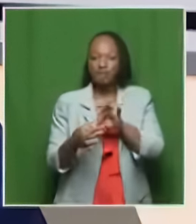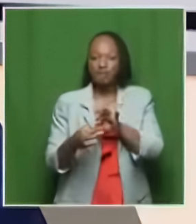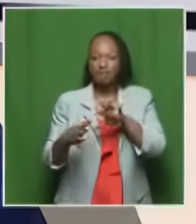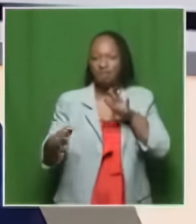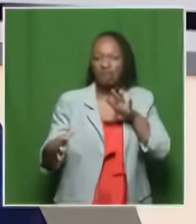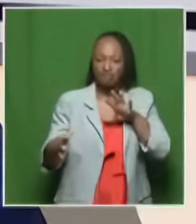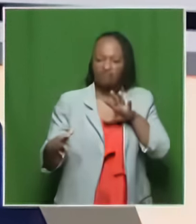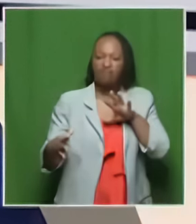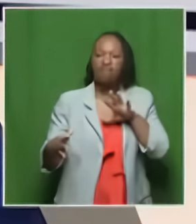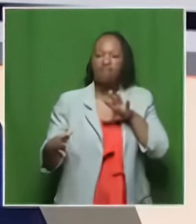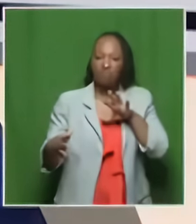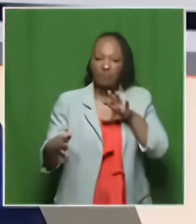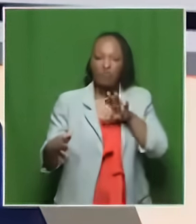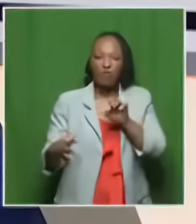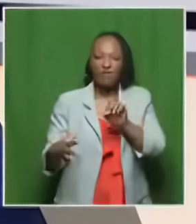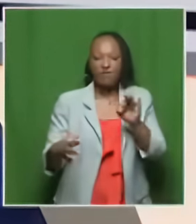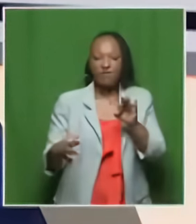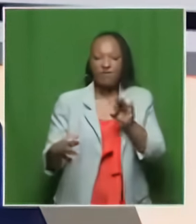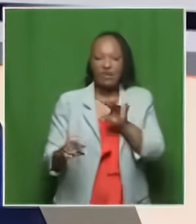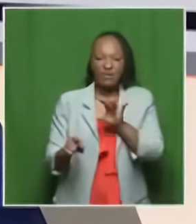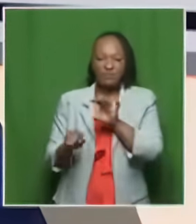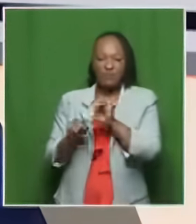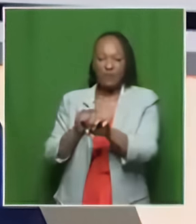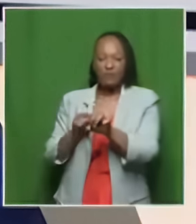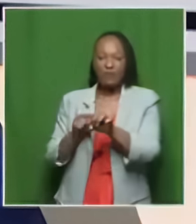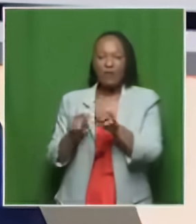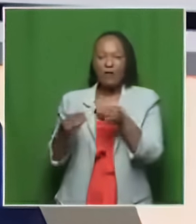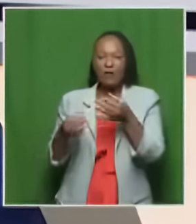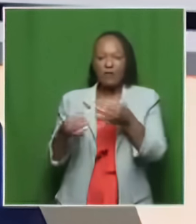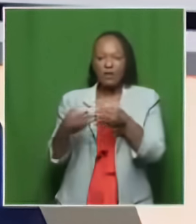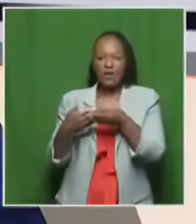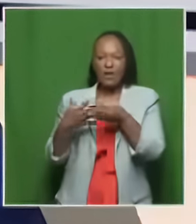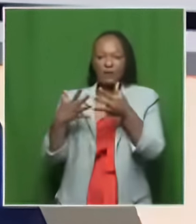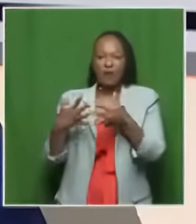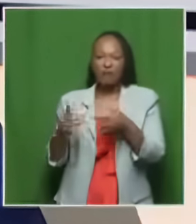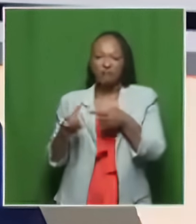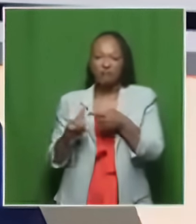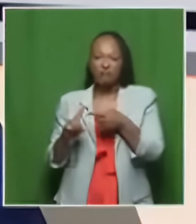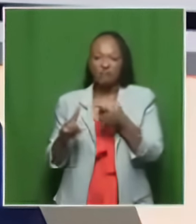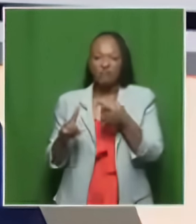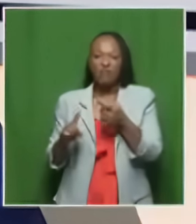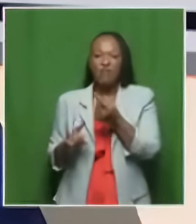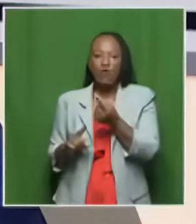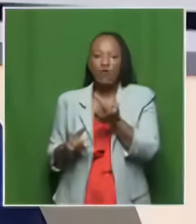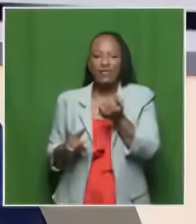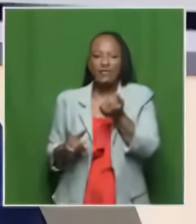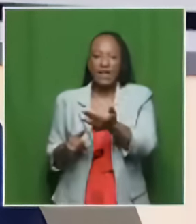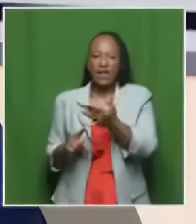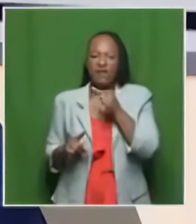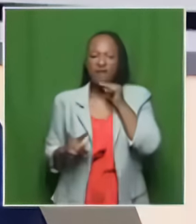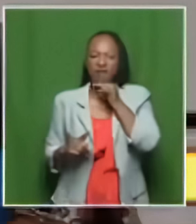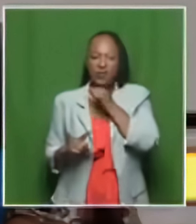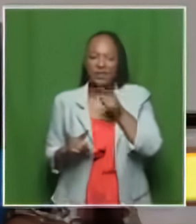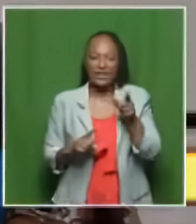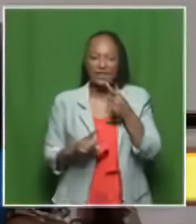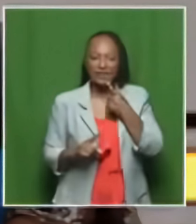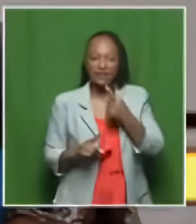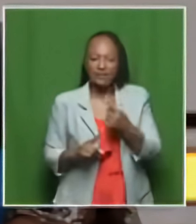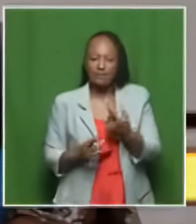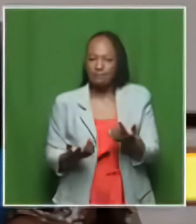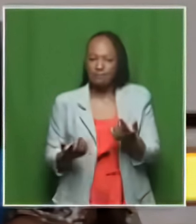EFF came when he realized that the party's leadership was complicit in tender fraud. Yeah.